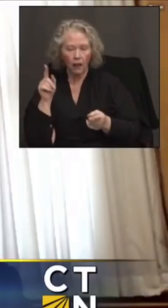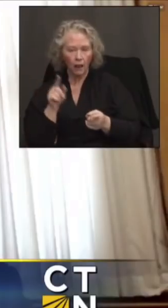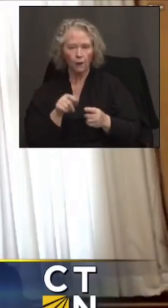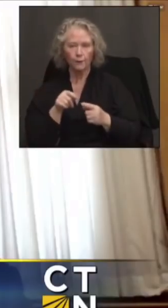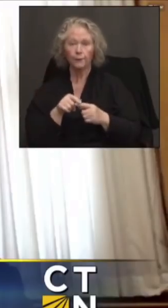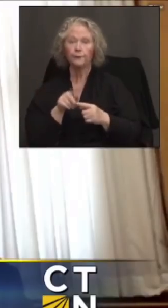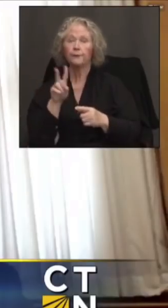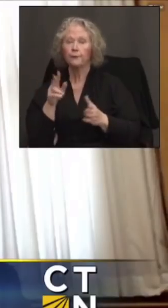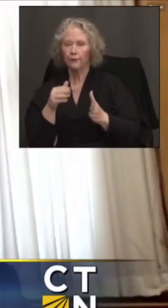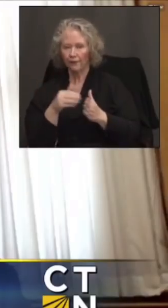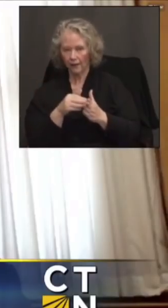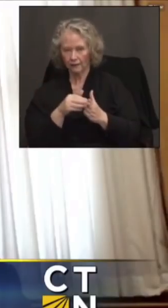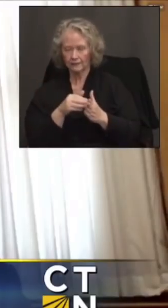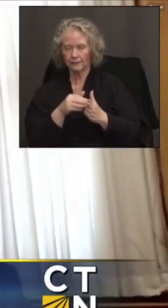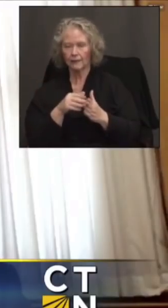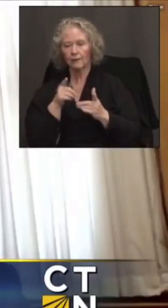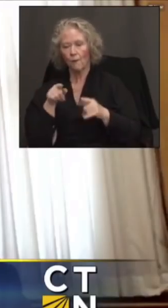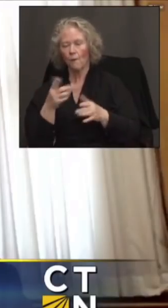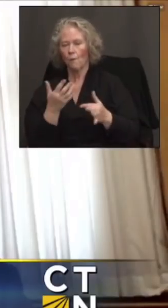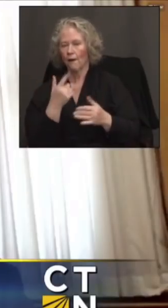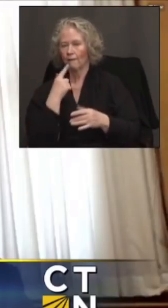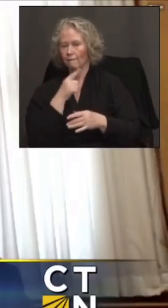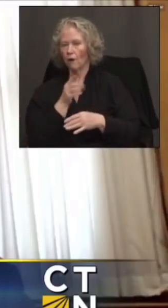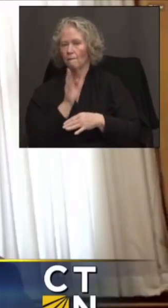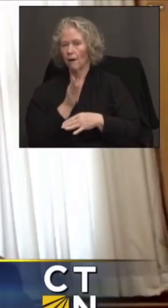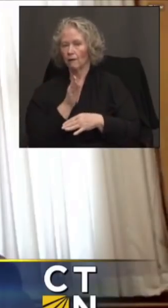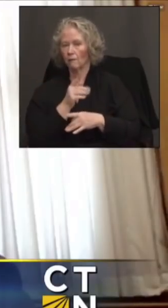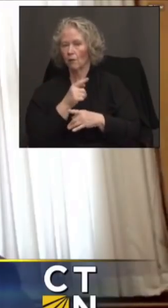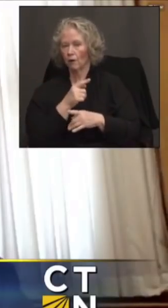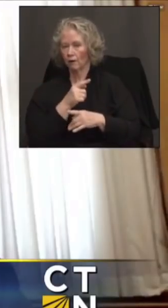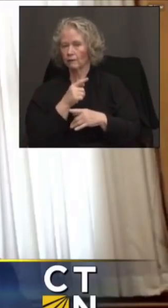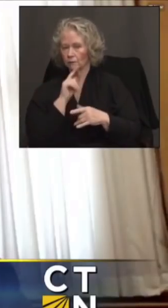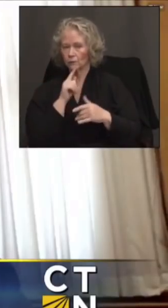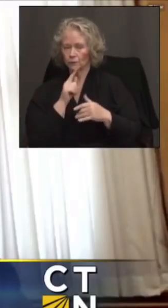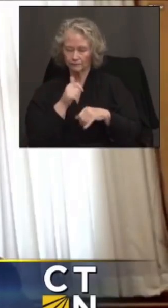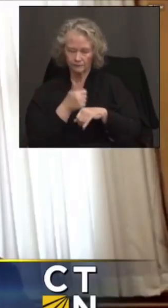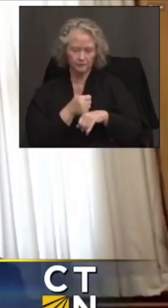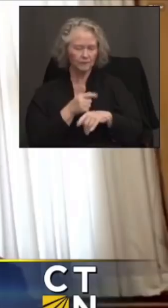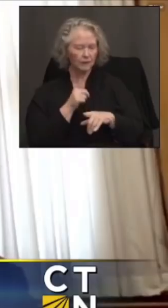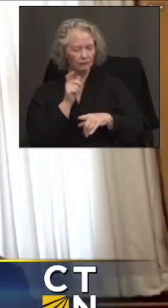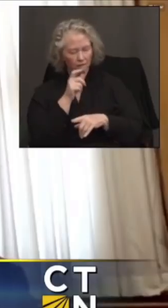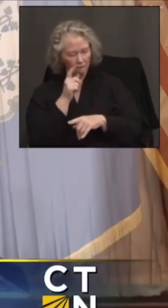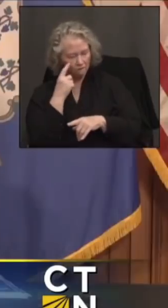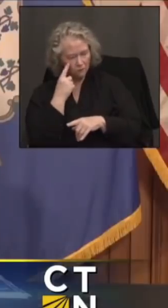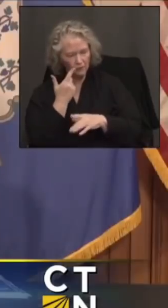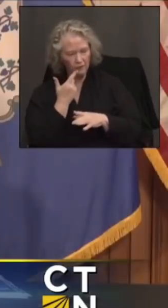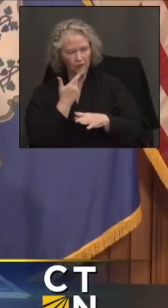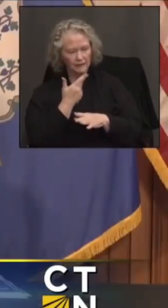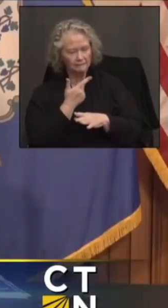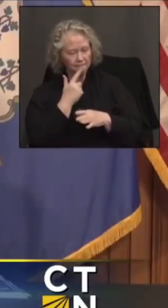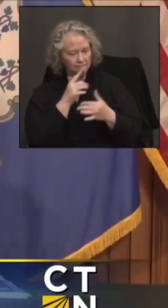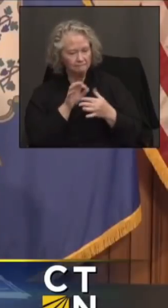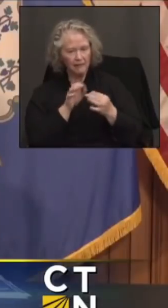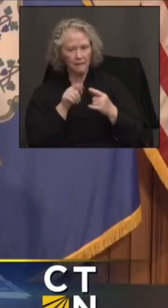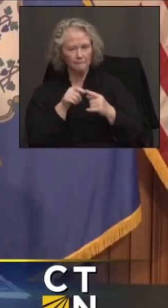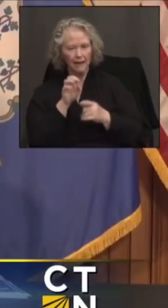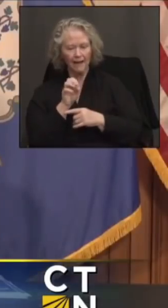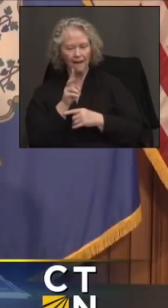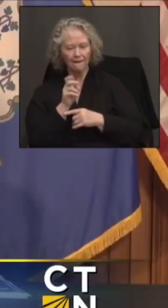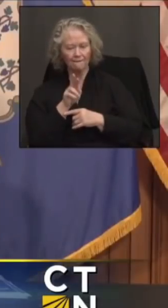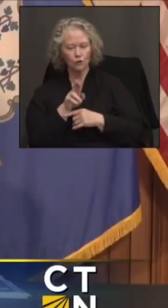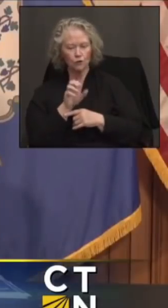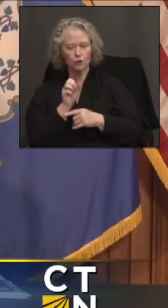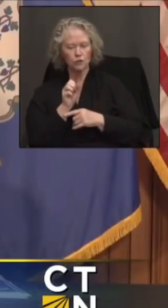until they get that Baltimore plant online. Wow. Mr. Governor, anything on incoming Eversource CEO Joe